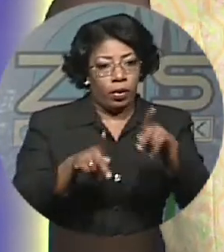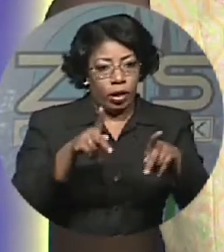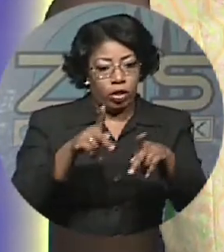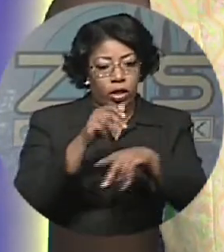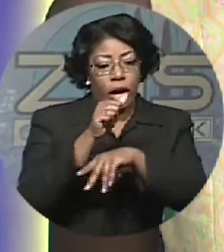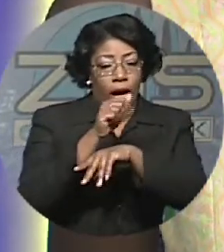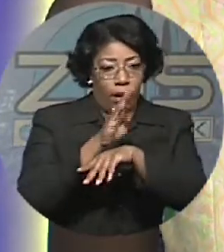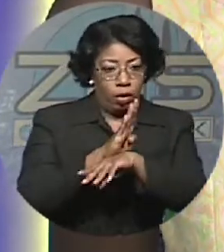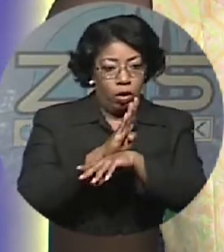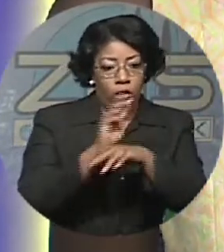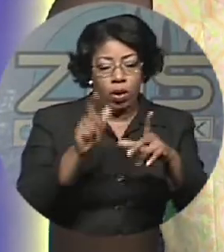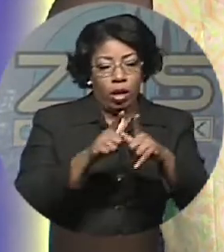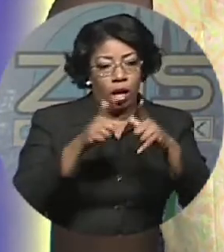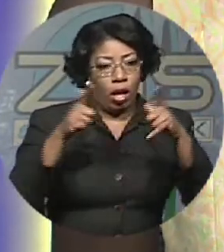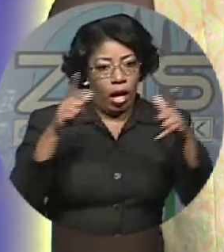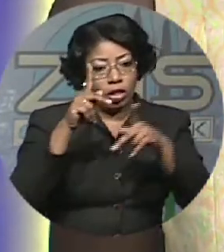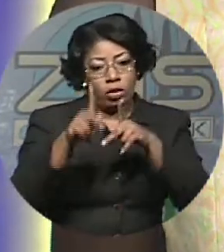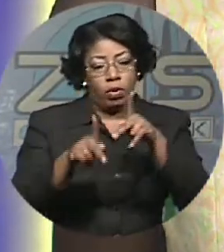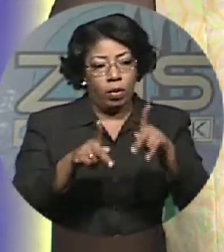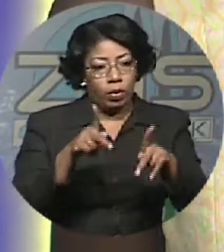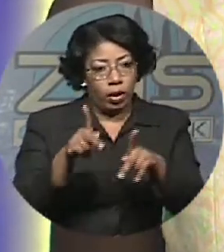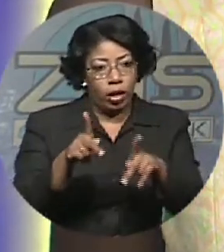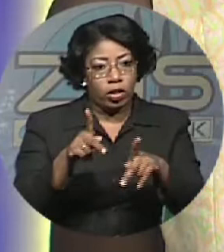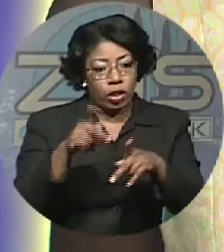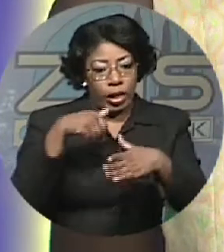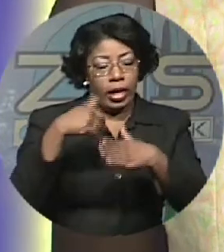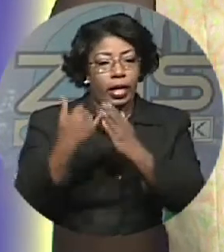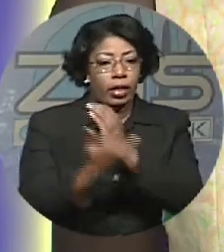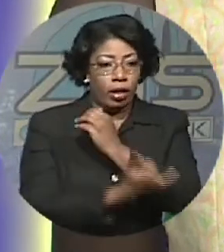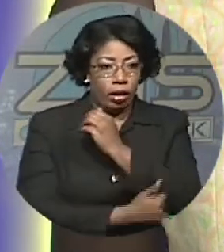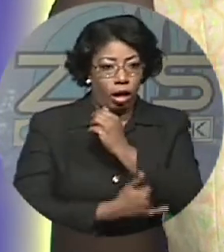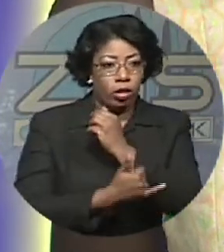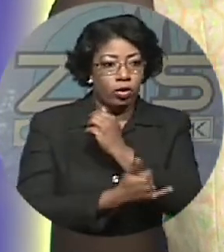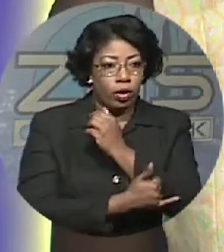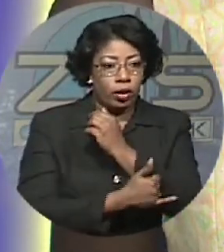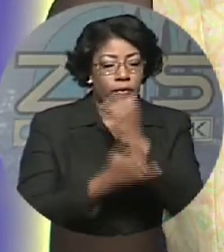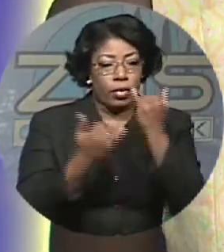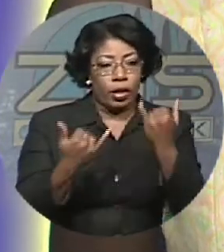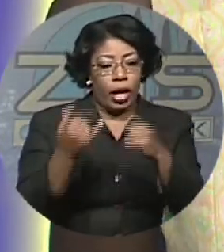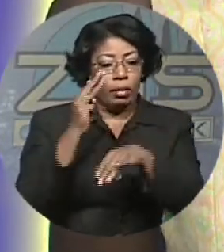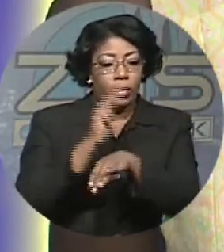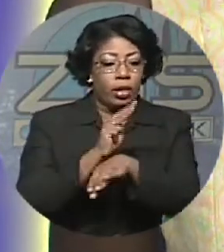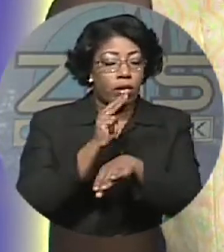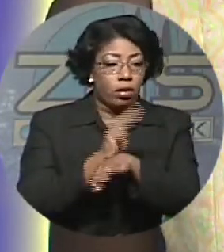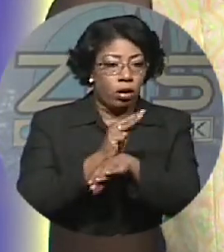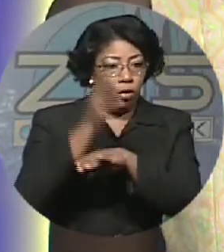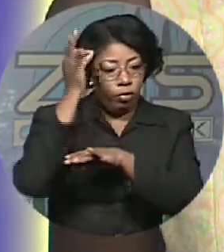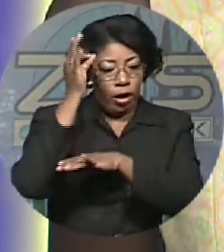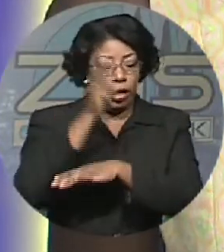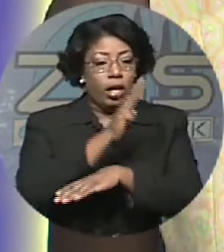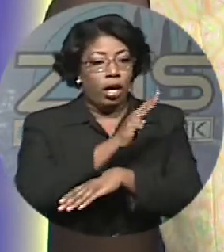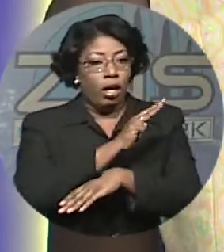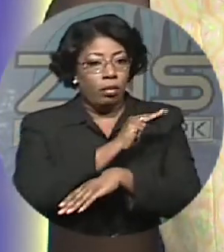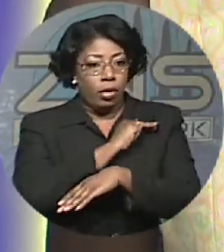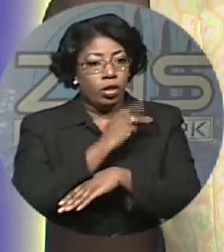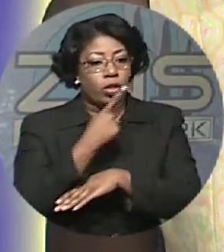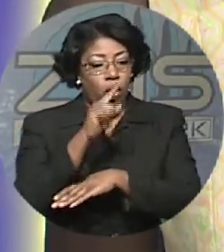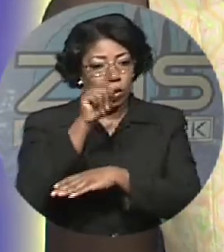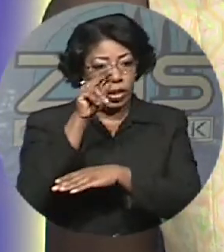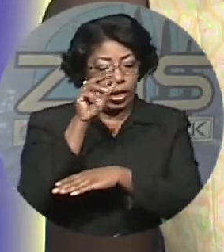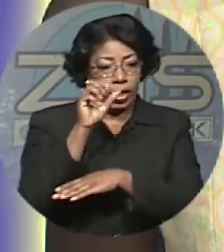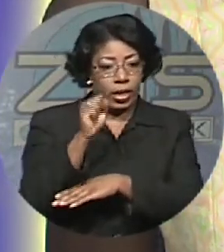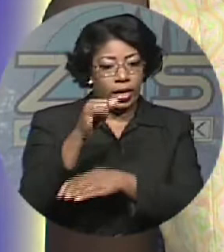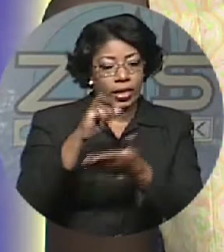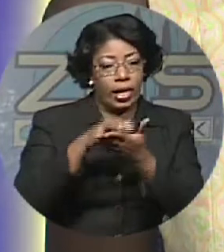of the largest illegal migrant populations in this country. Minister of Foreign Affairs, the Honorable Fred Mitchell, told ZNS News that